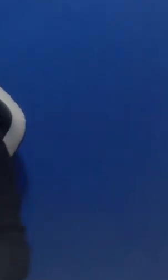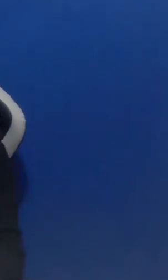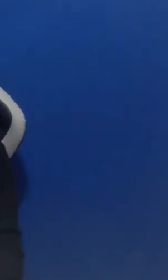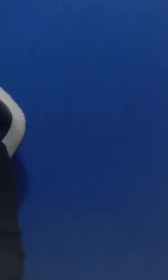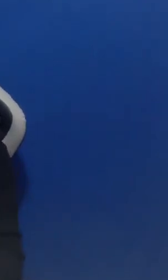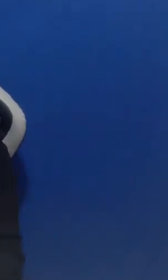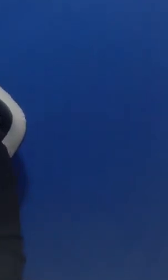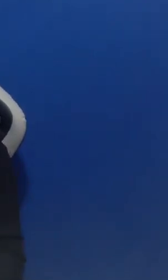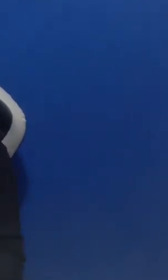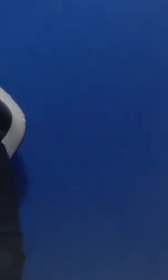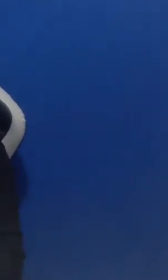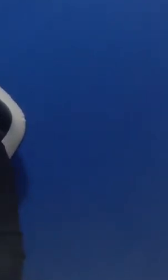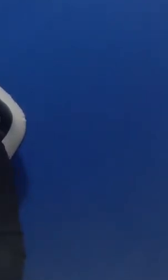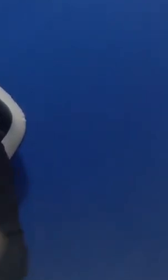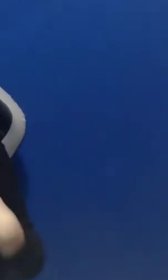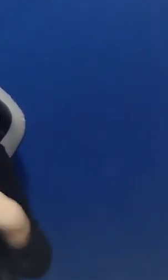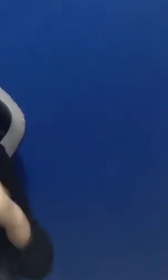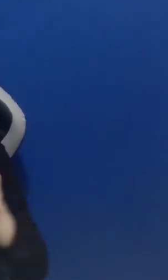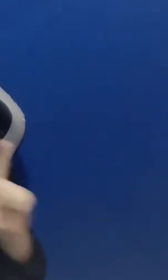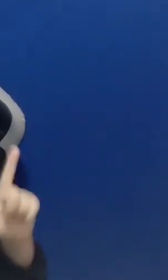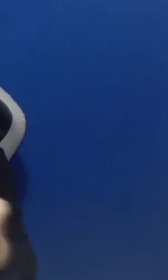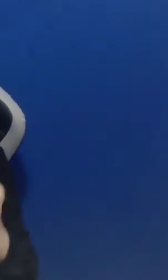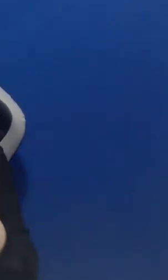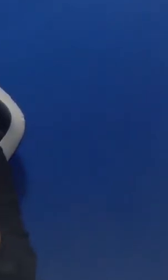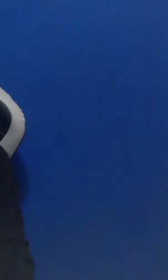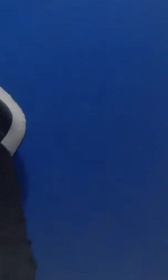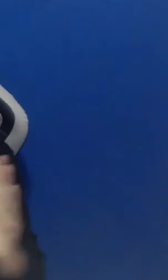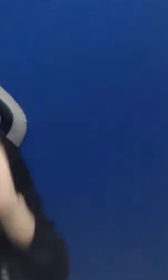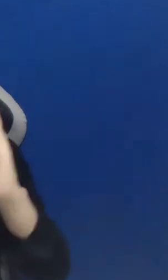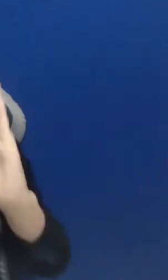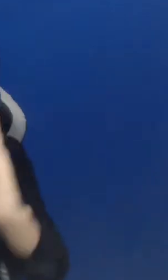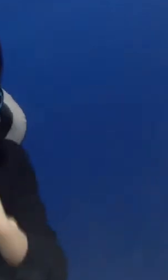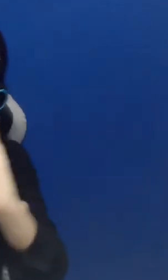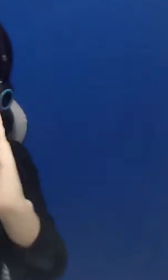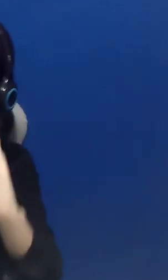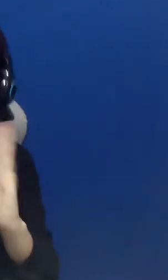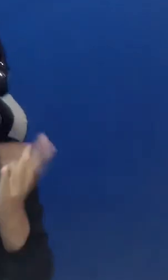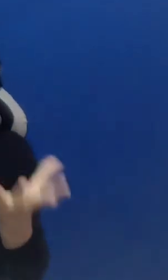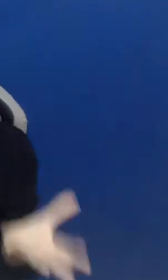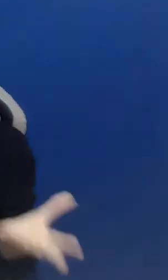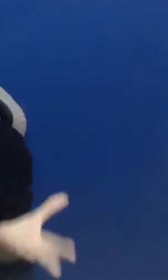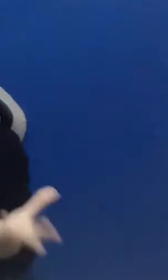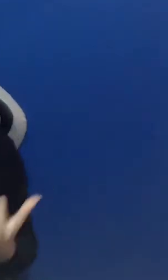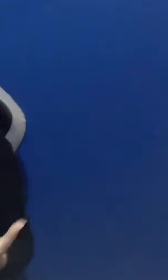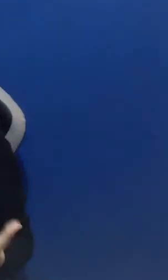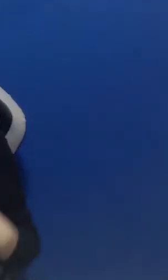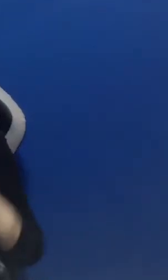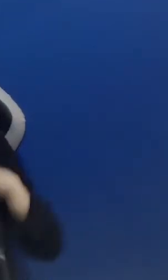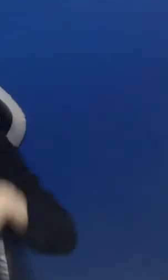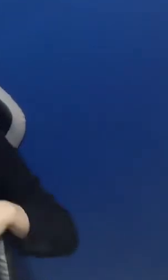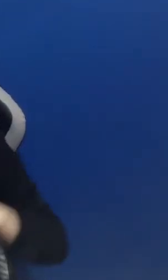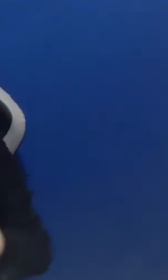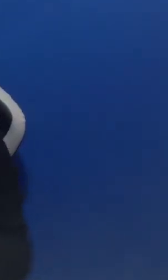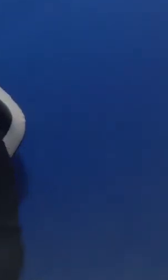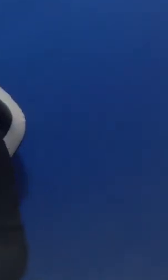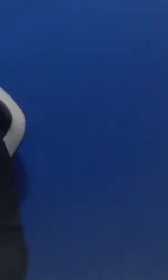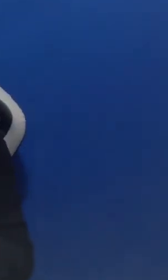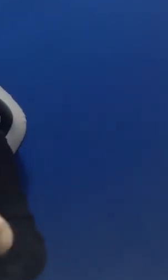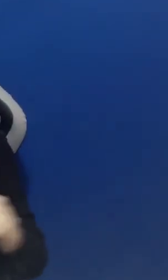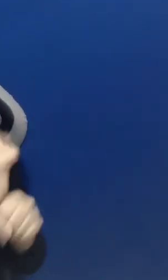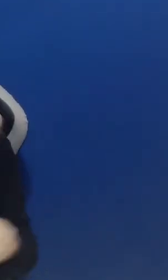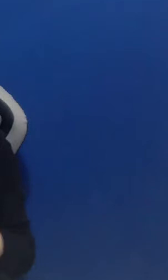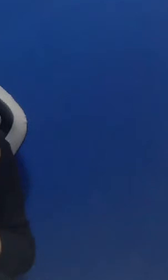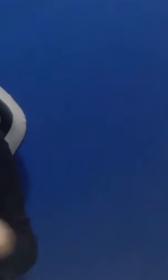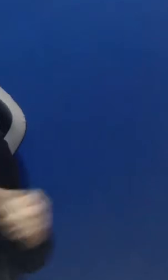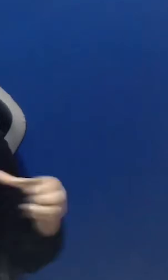case that one can make. I'm developing now with some colleagues that are also PAHO collaborators,